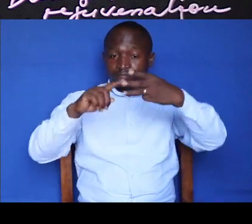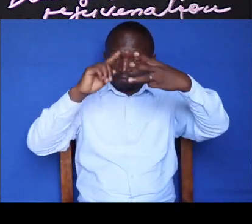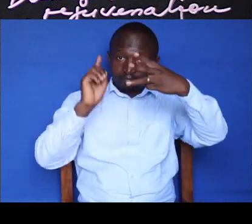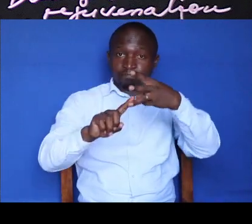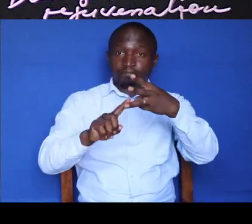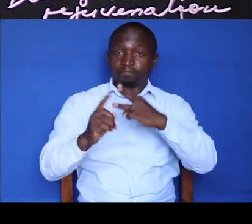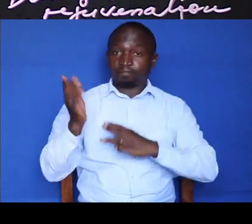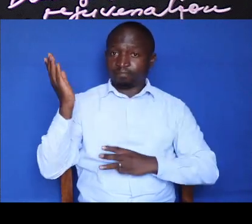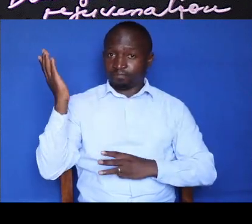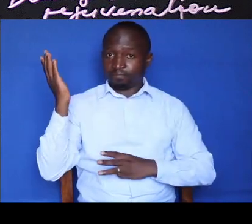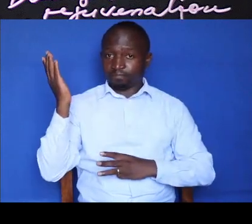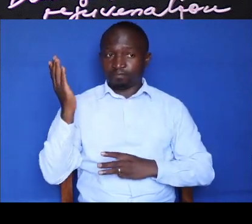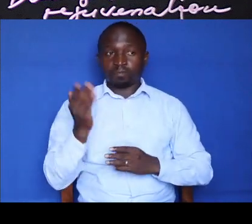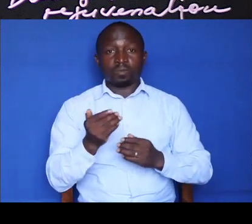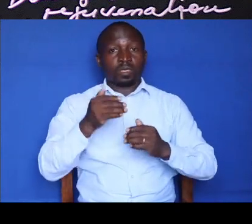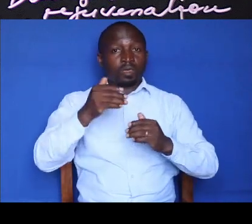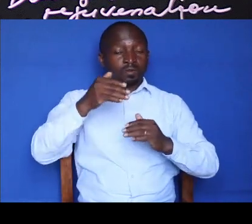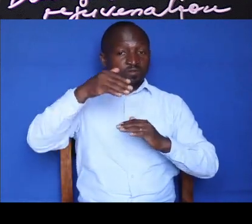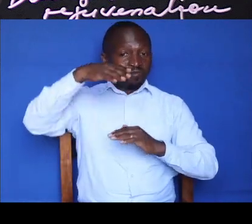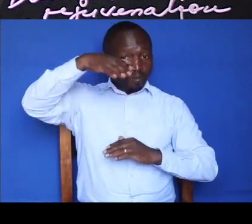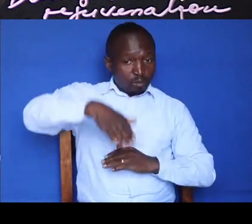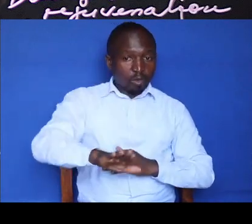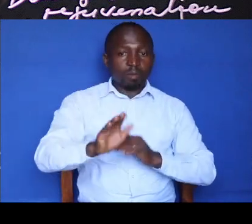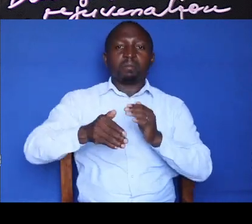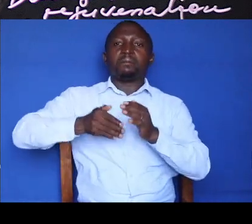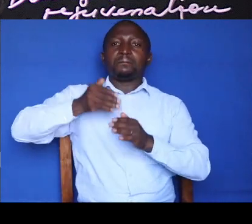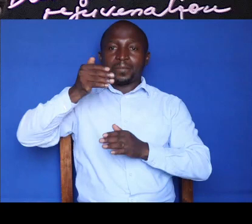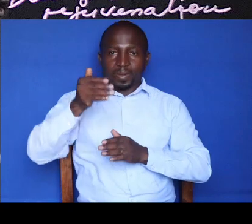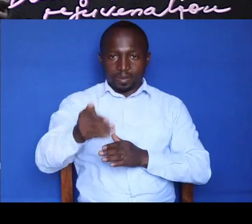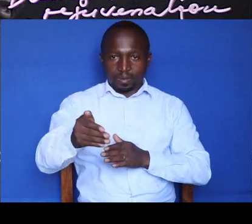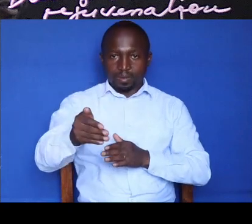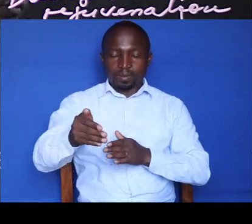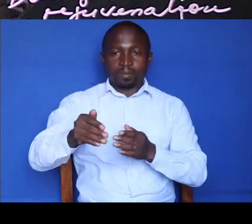we have valley after